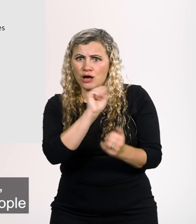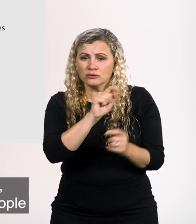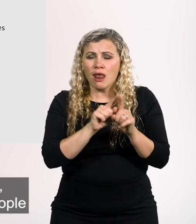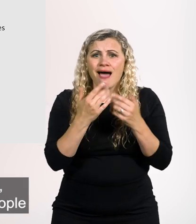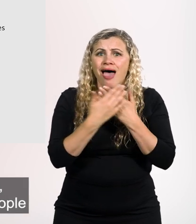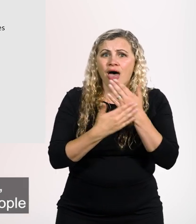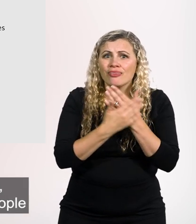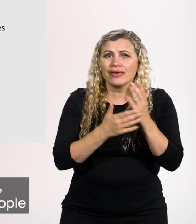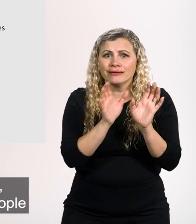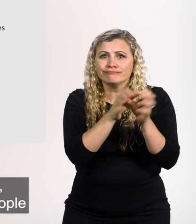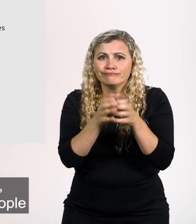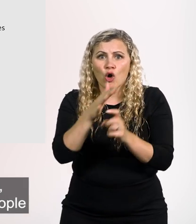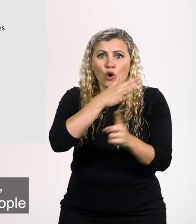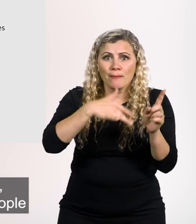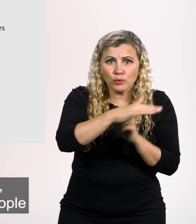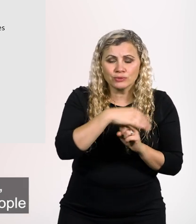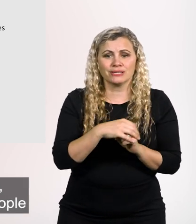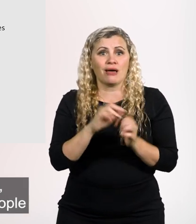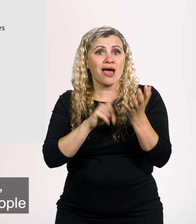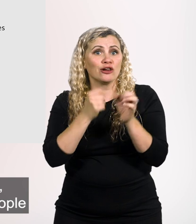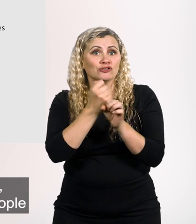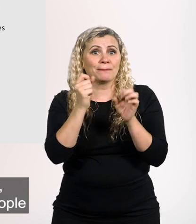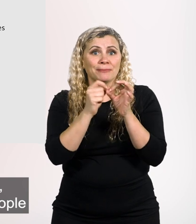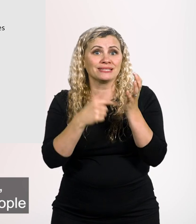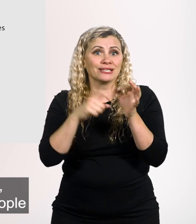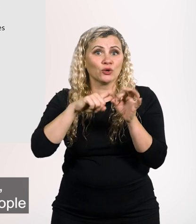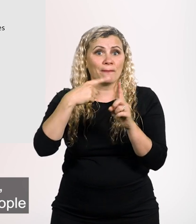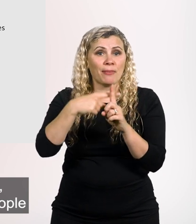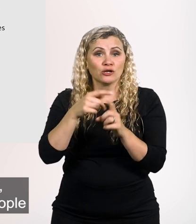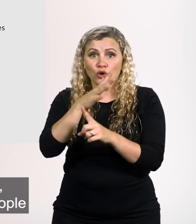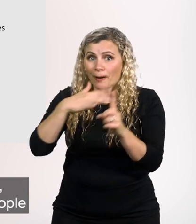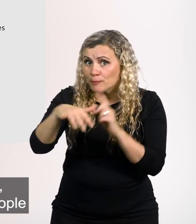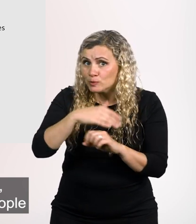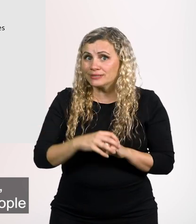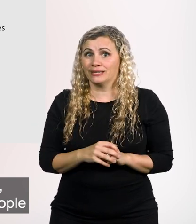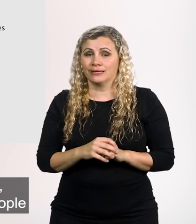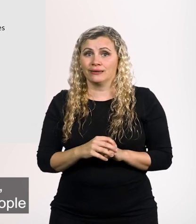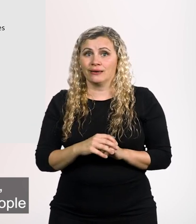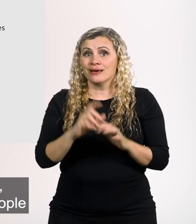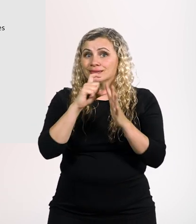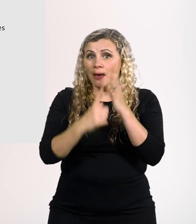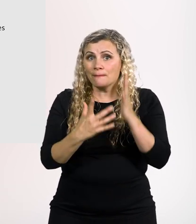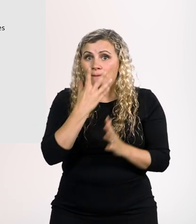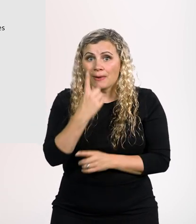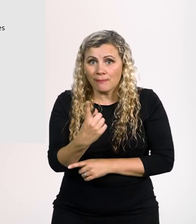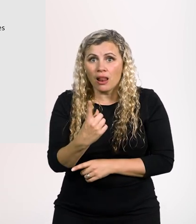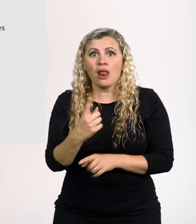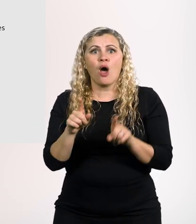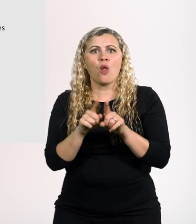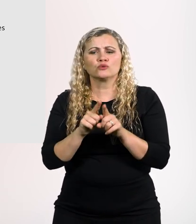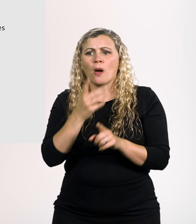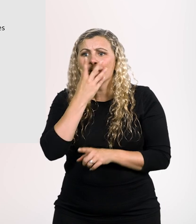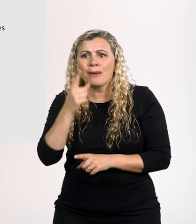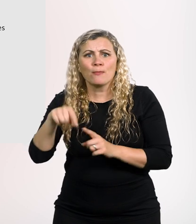needs of our ethnic minority communities lgbtq plus communities disabled people and people